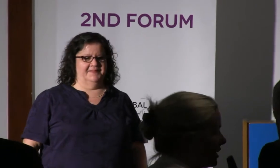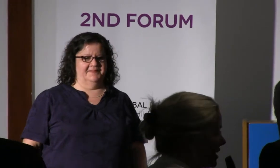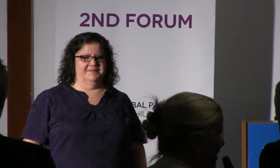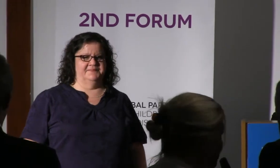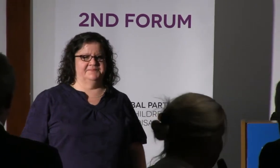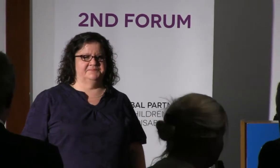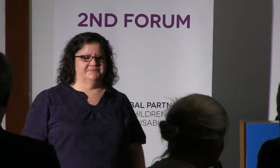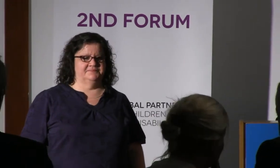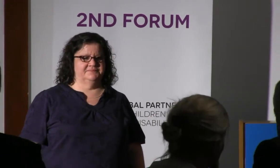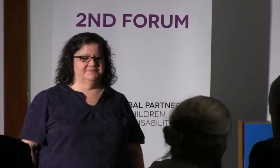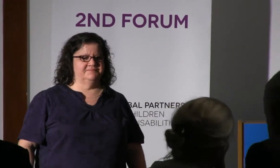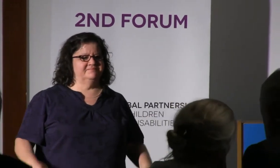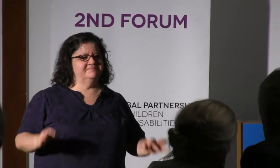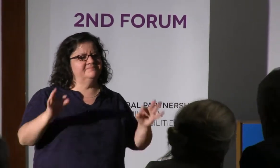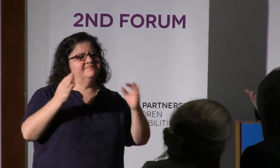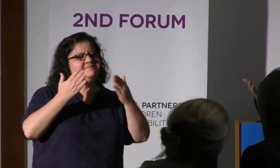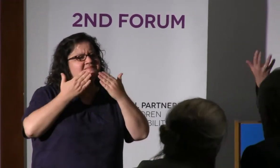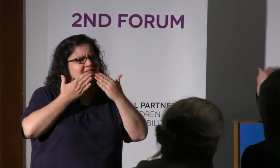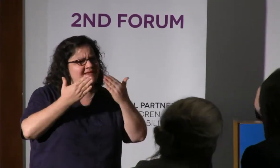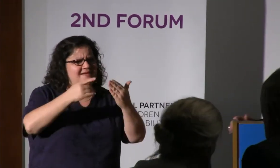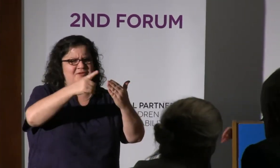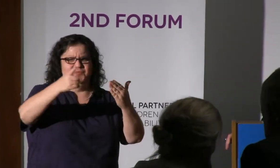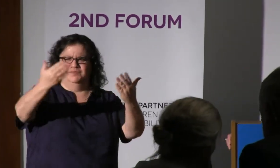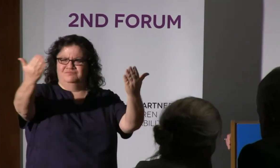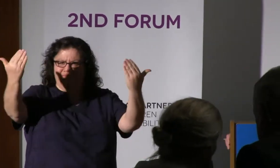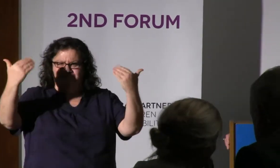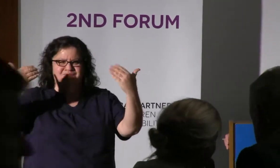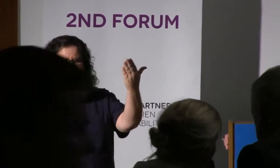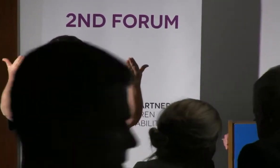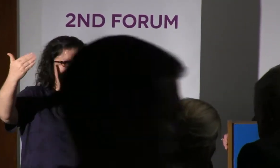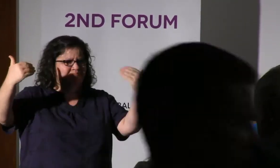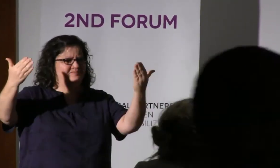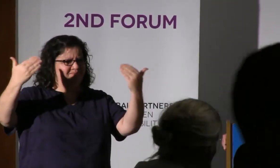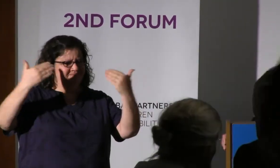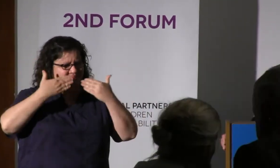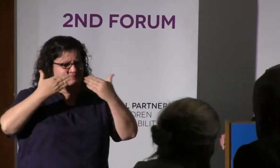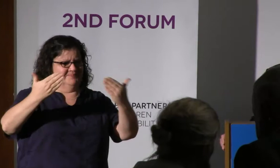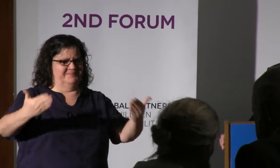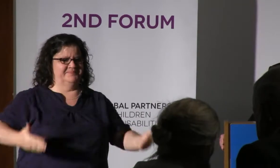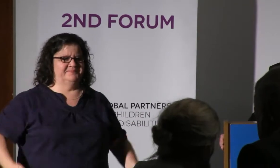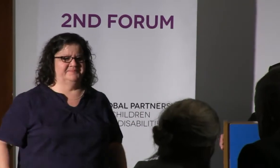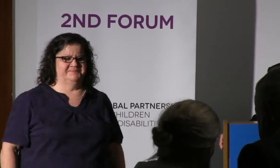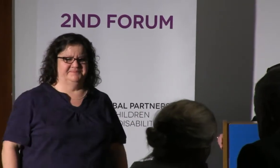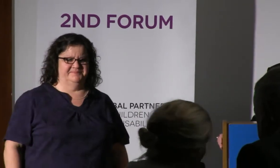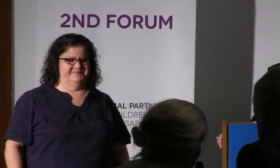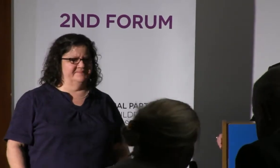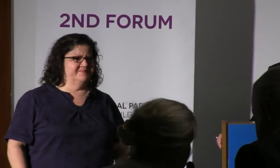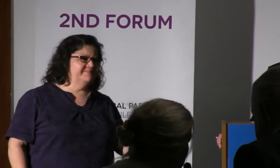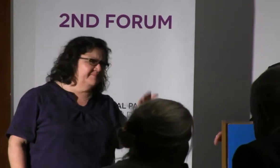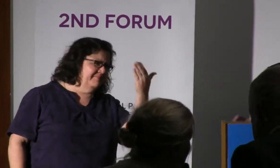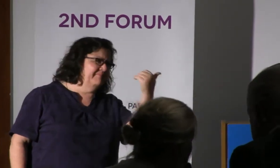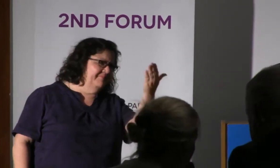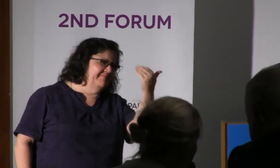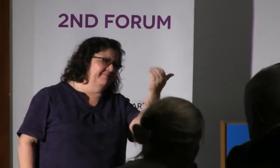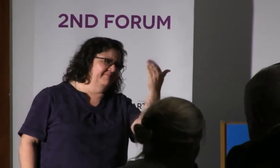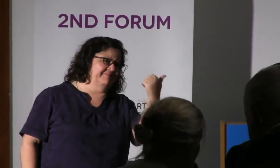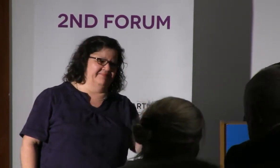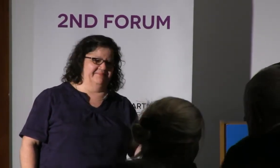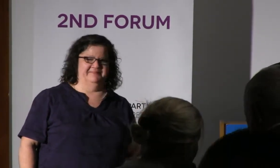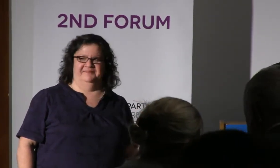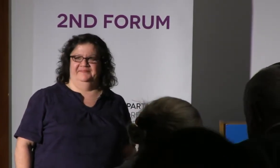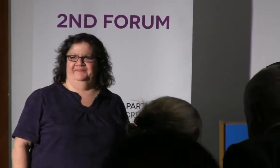Thank you all for coming back. Come on in close so everyone can hear and so those in the back can get into the room, please. Thanks so